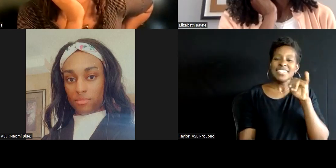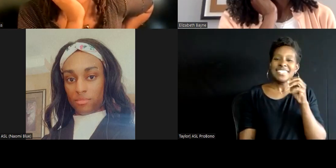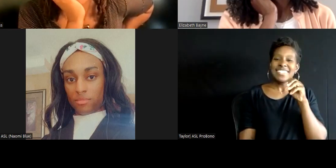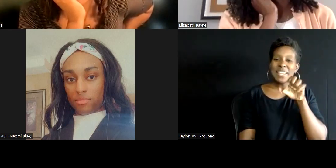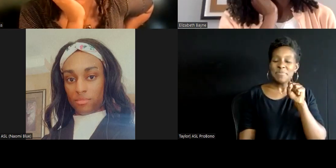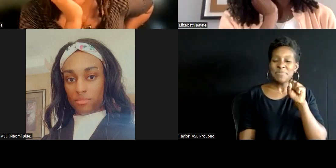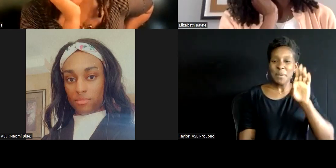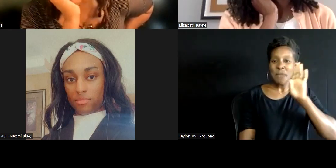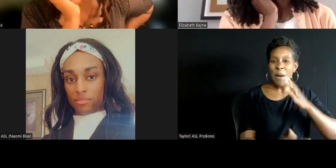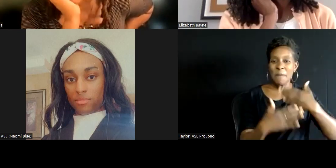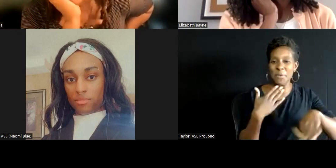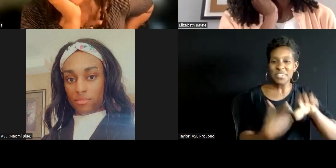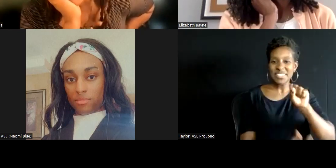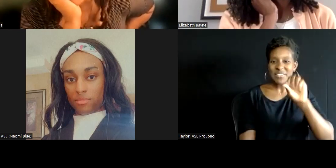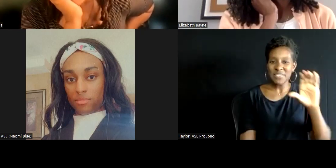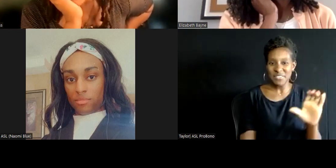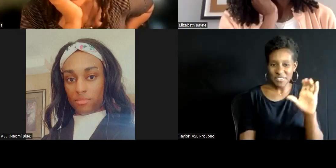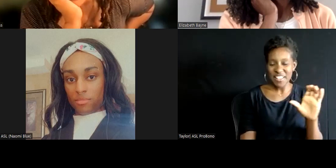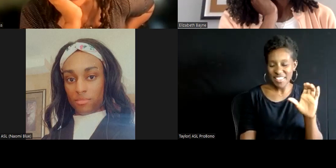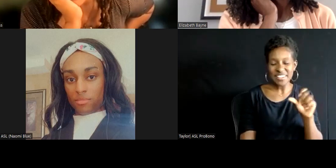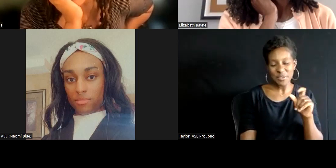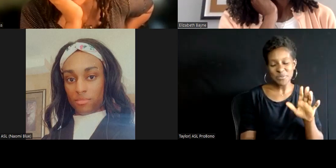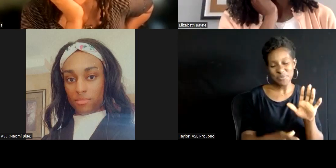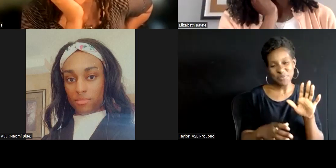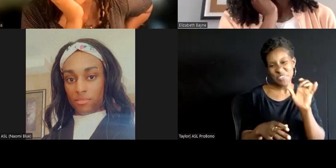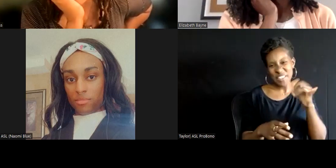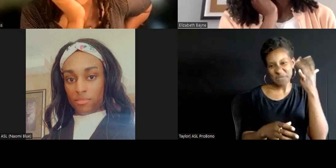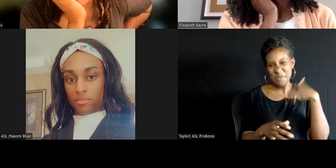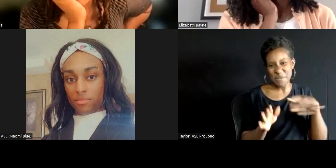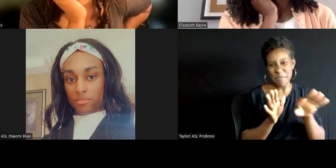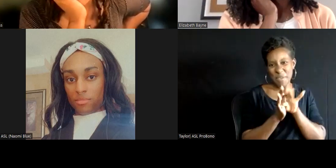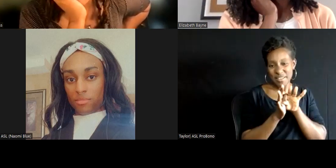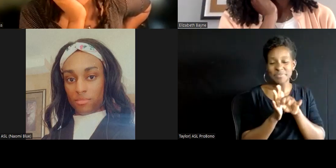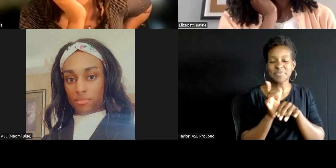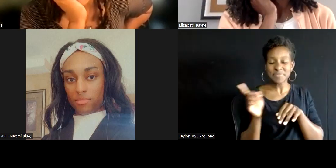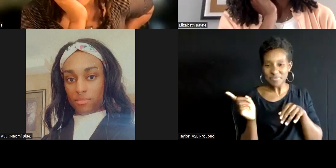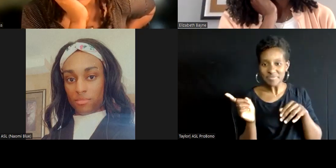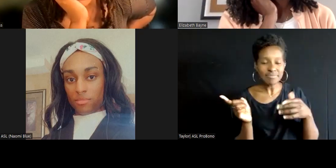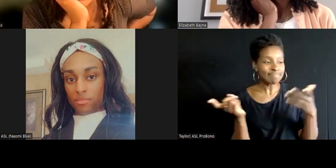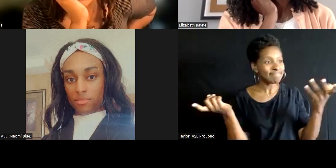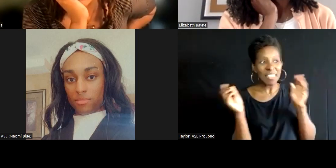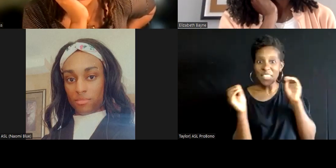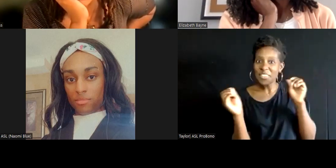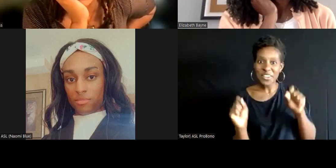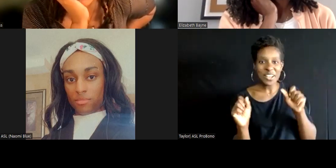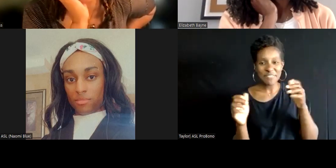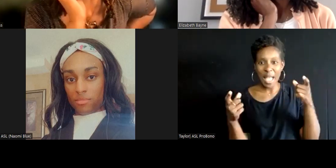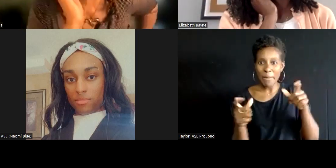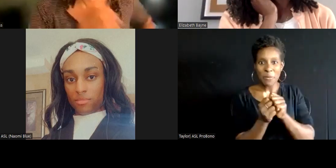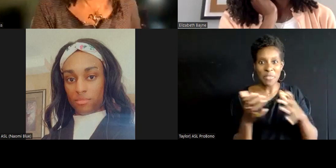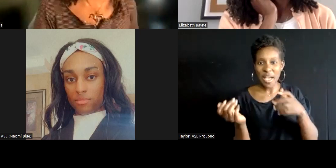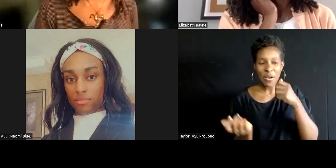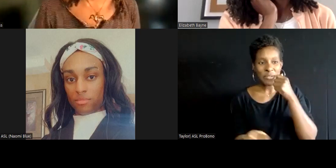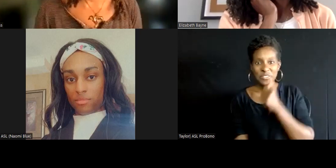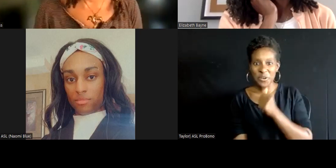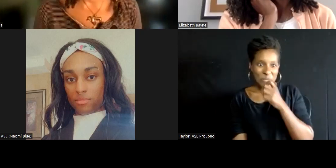Ain't nothing without a woman or a girl. A woman or a girl. I know the words. I was like, yes. But I